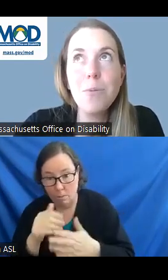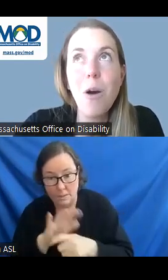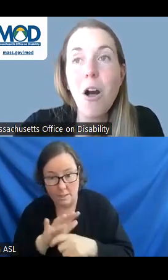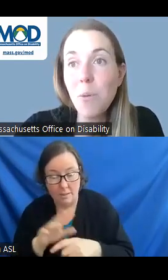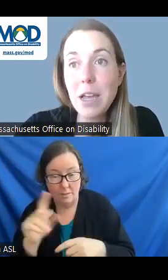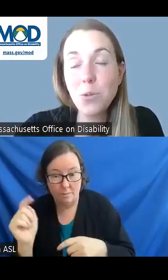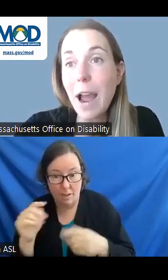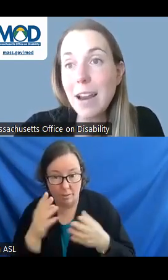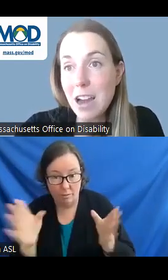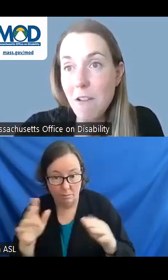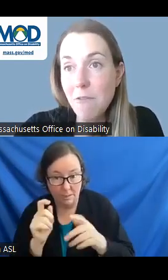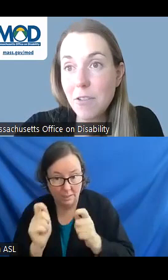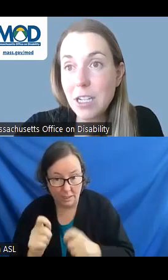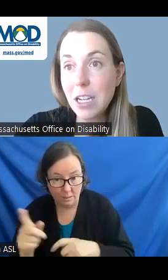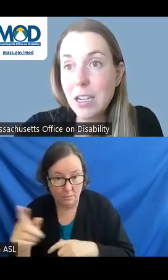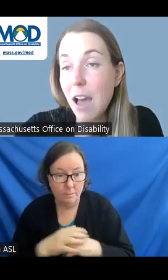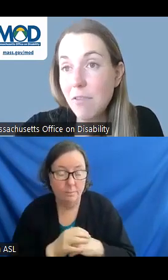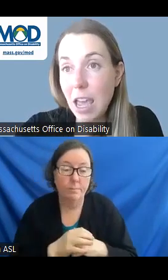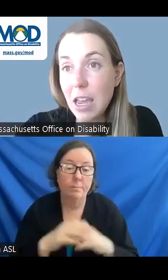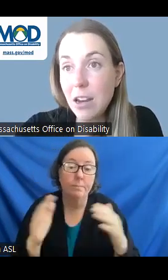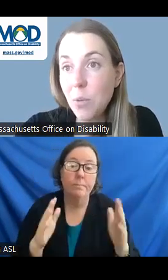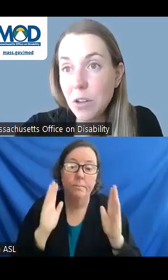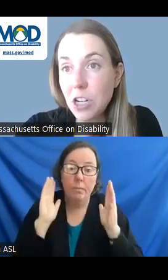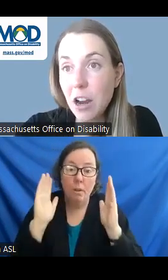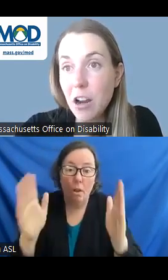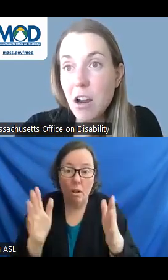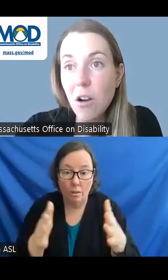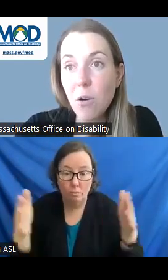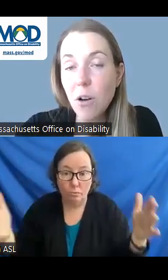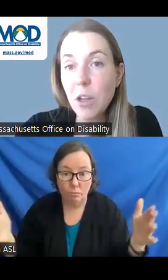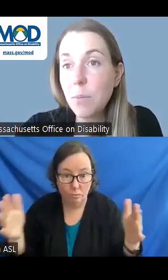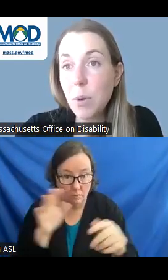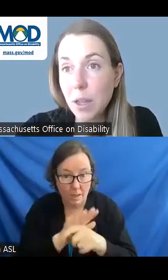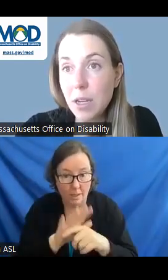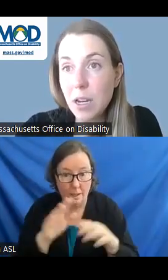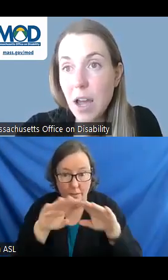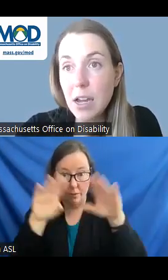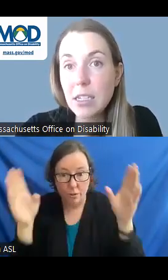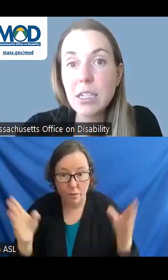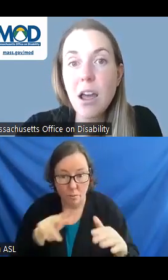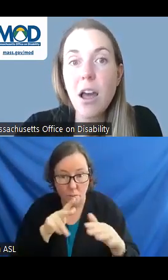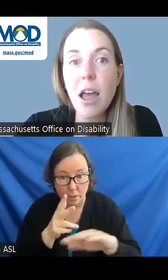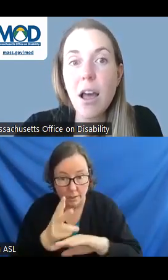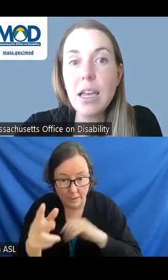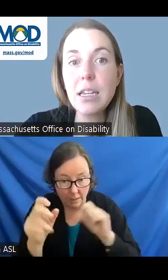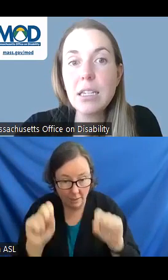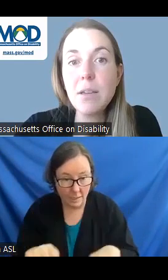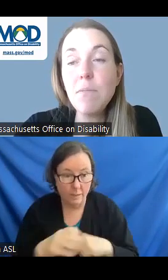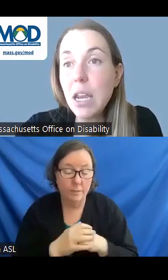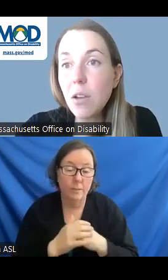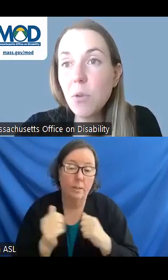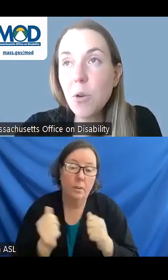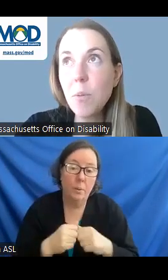Are the hallways wide enough to navigate in a wheelchair or with a mobility device? Is